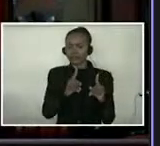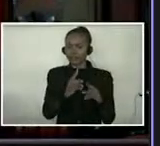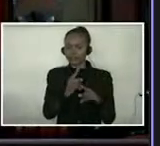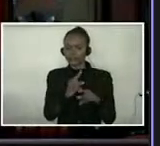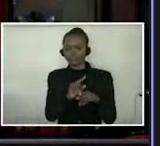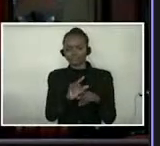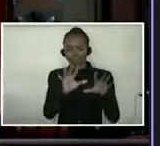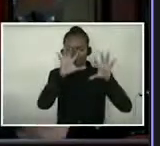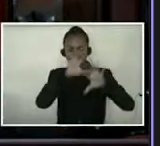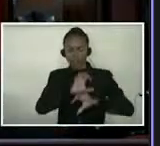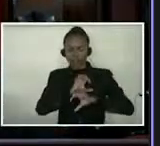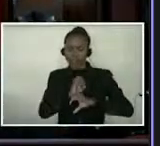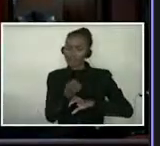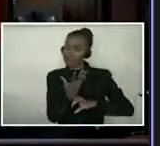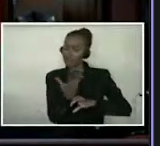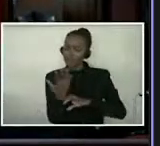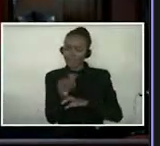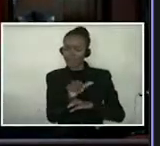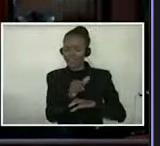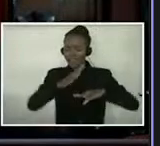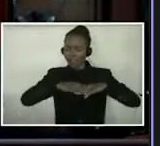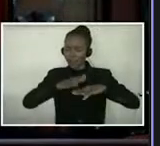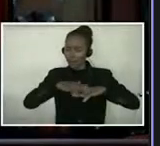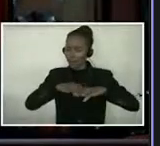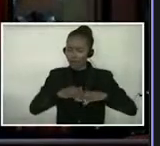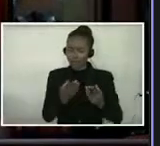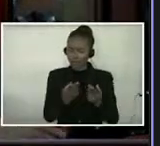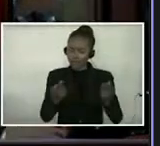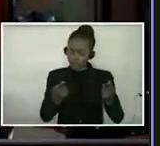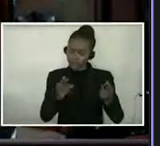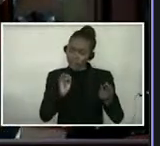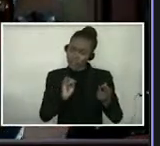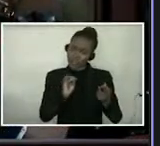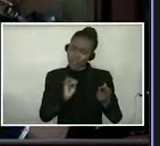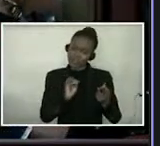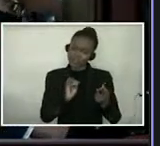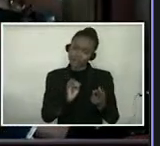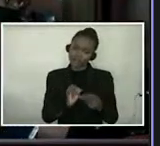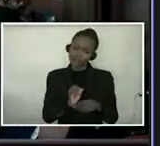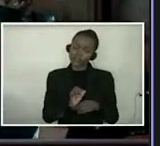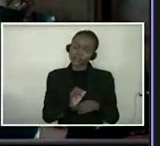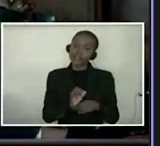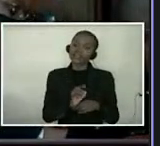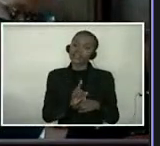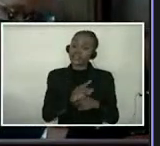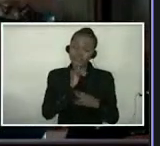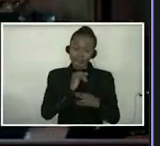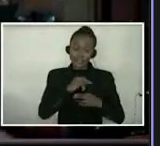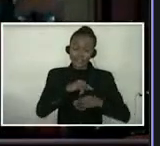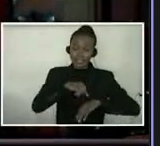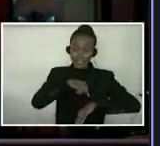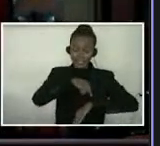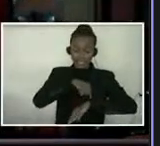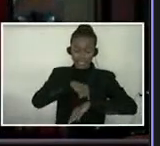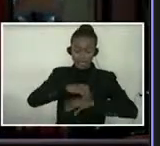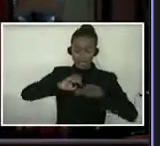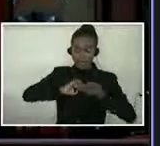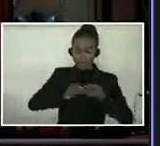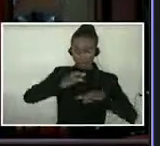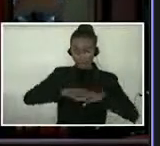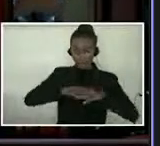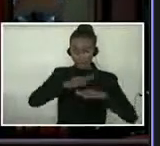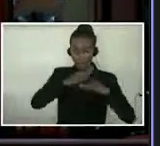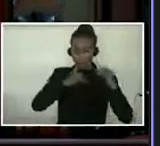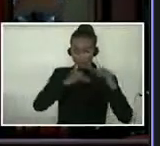resources and service delivery disparities in this said legacy there is no other time of graduating from building of libraries yes it says